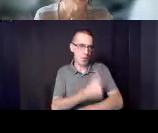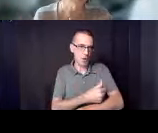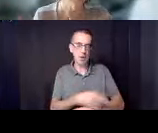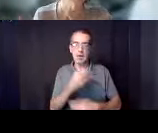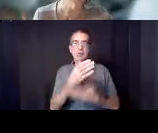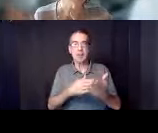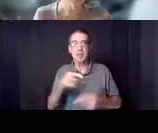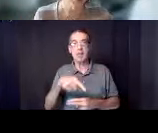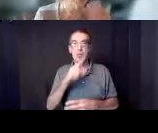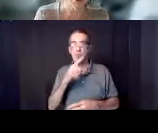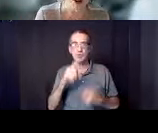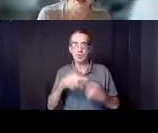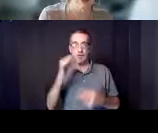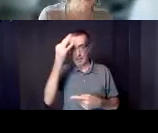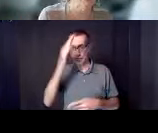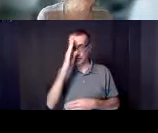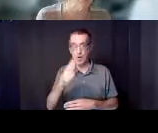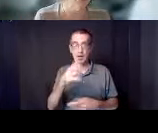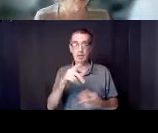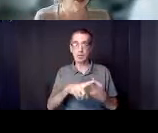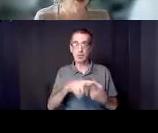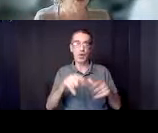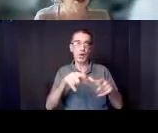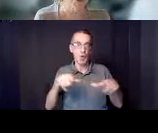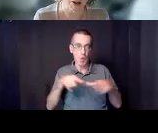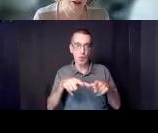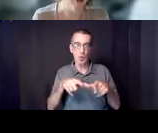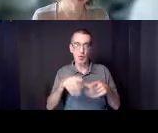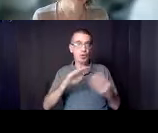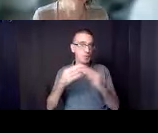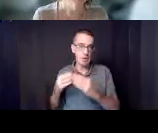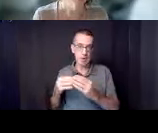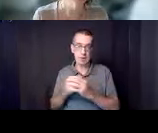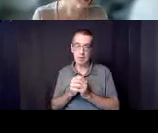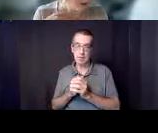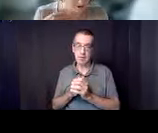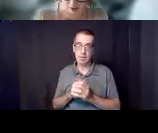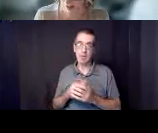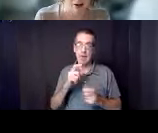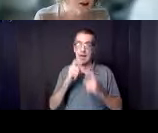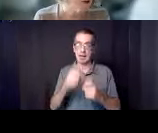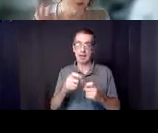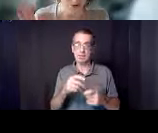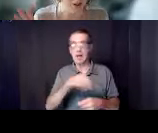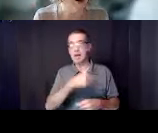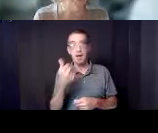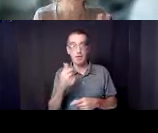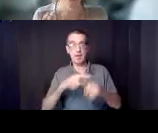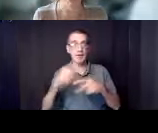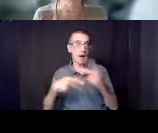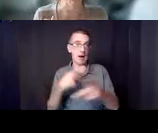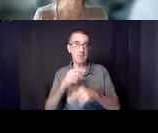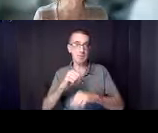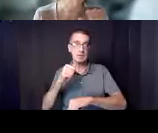And some of it was federal directly to local communities, which gives another different kind of